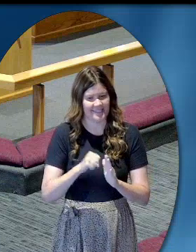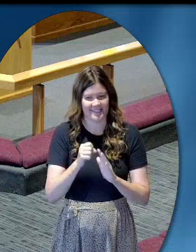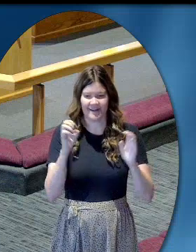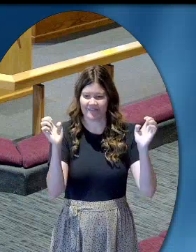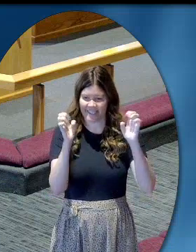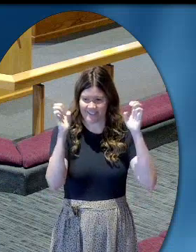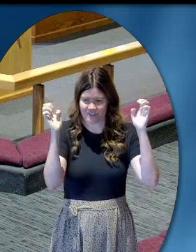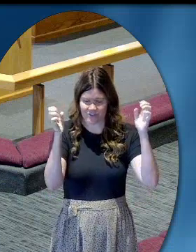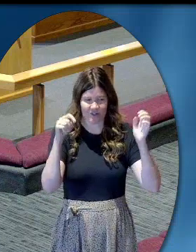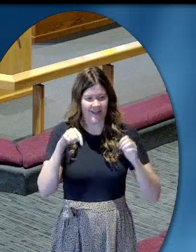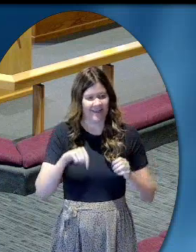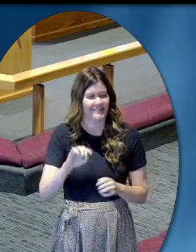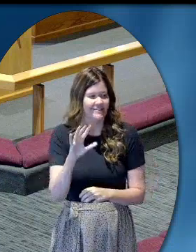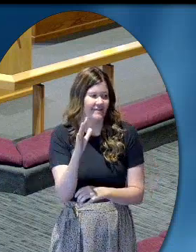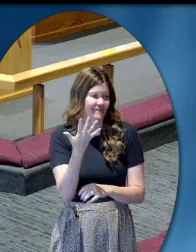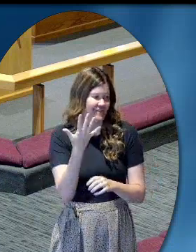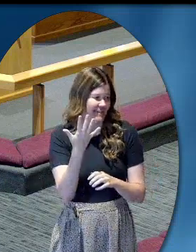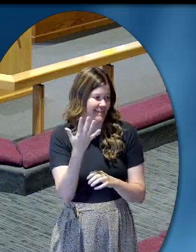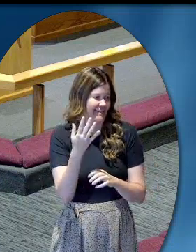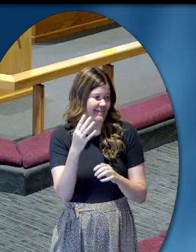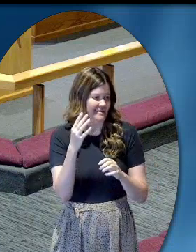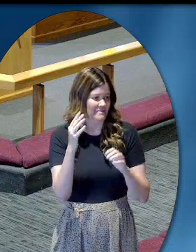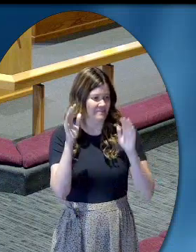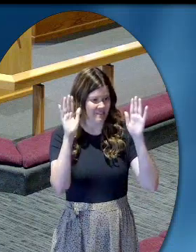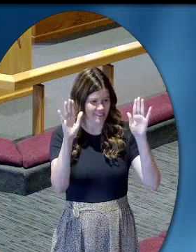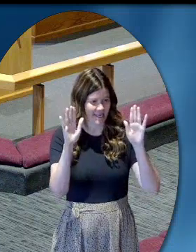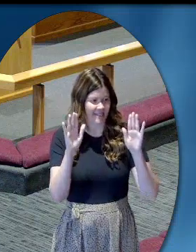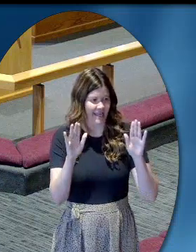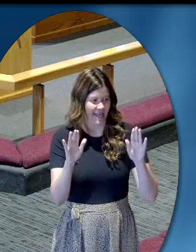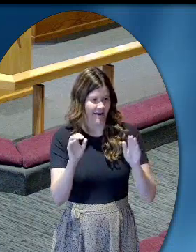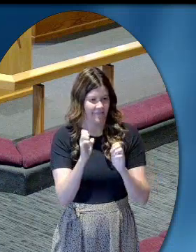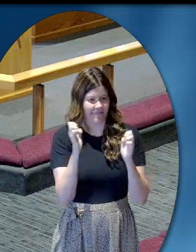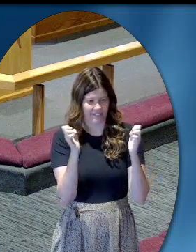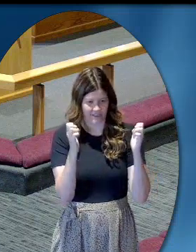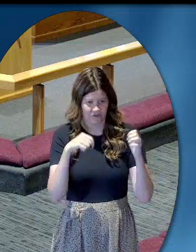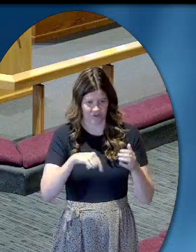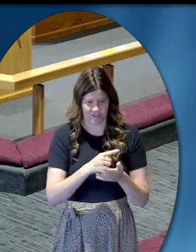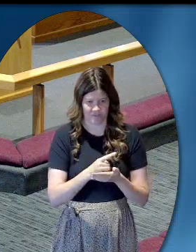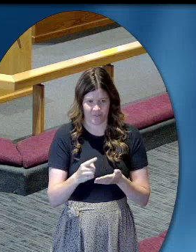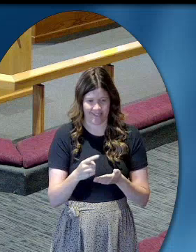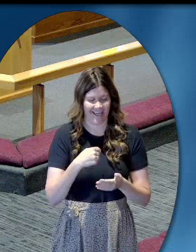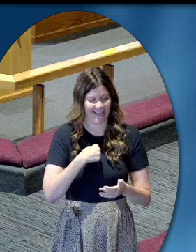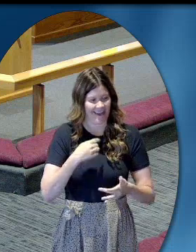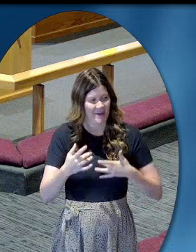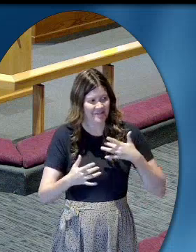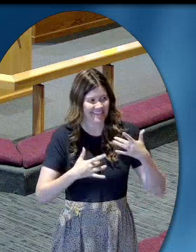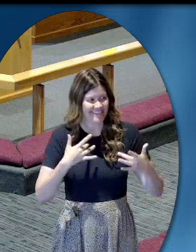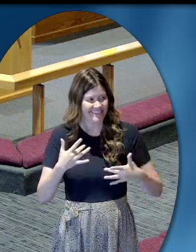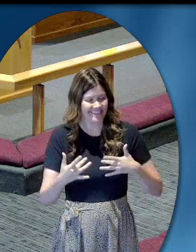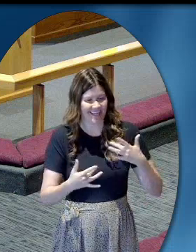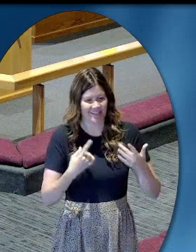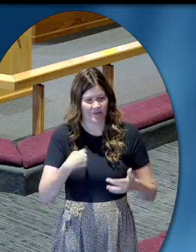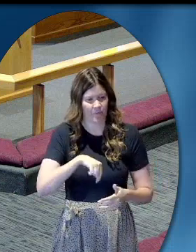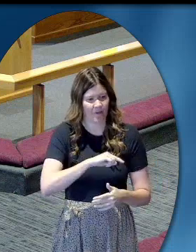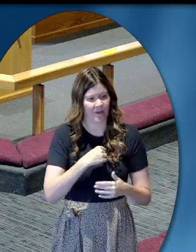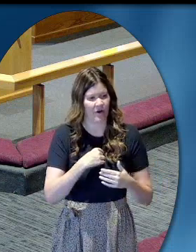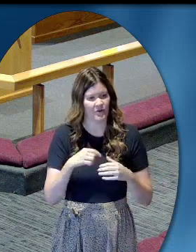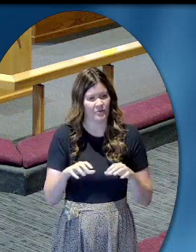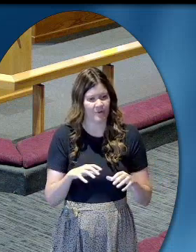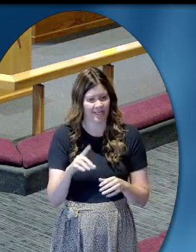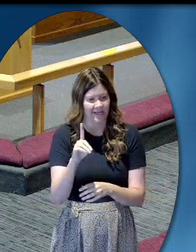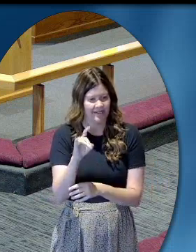Easter. This is the fifth Sunday of Easter this week, and I'm kind of excited. We're actually doing a divine service